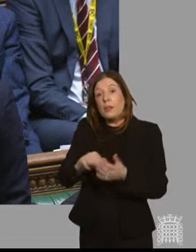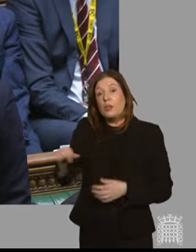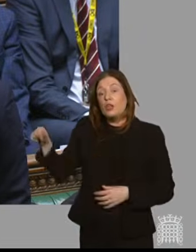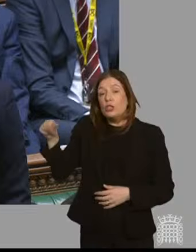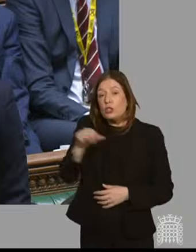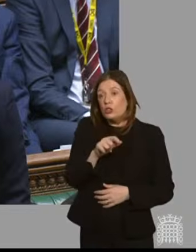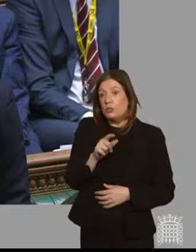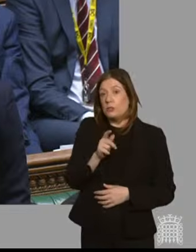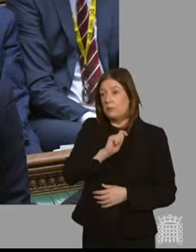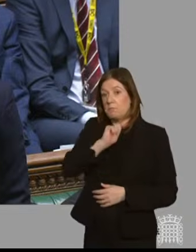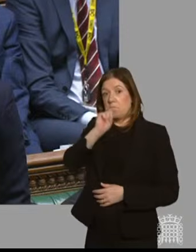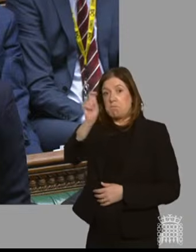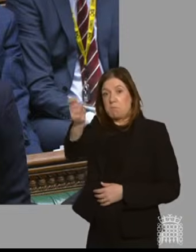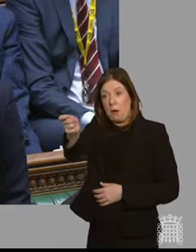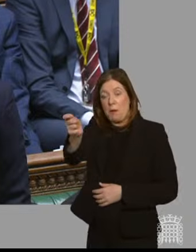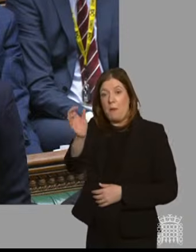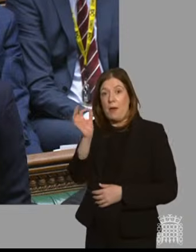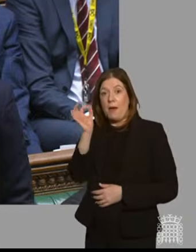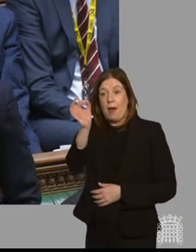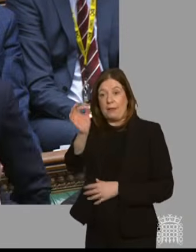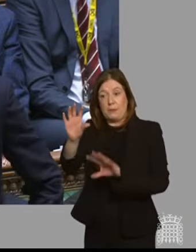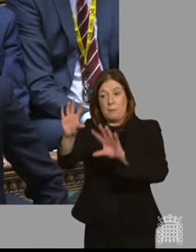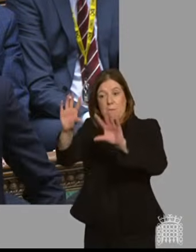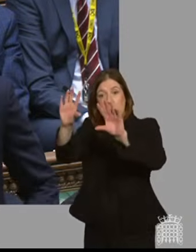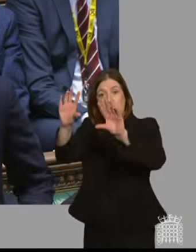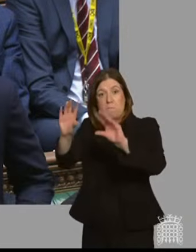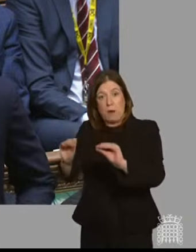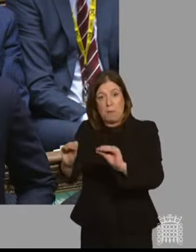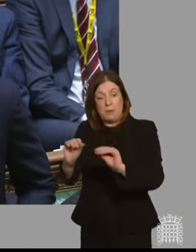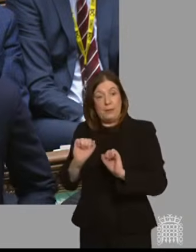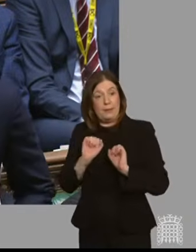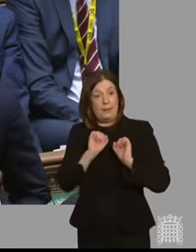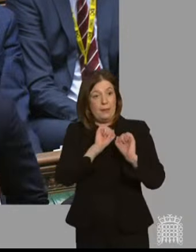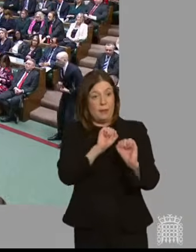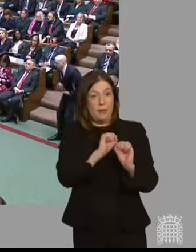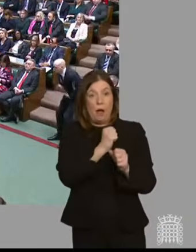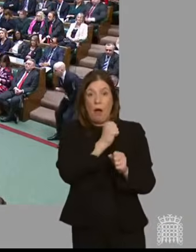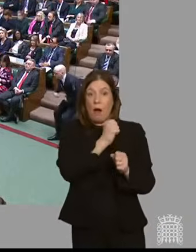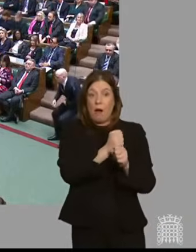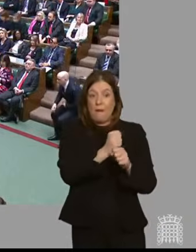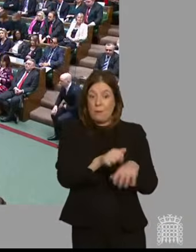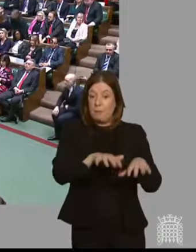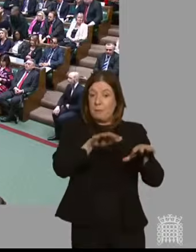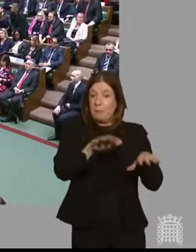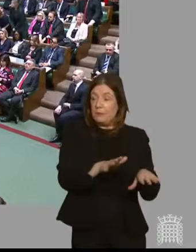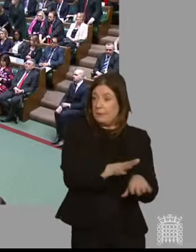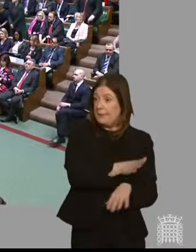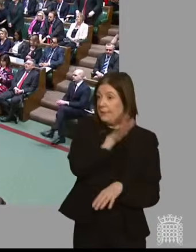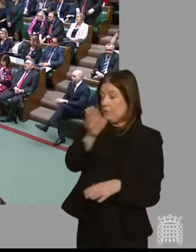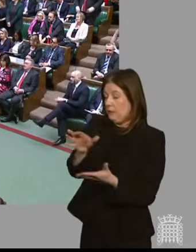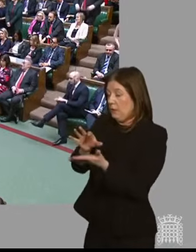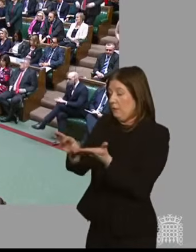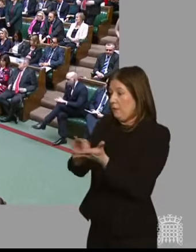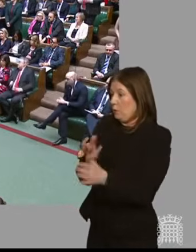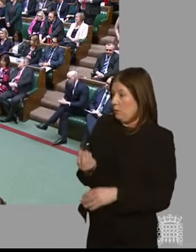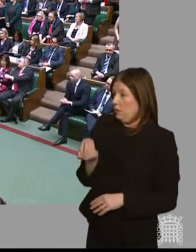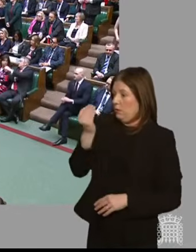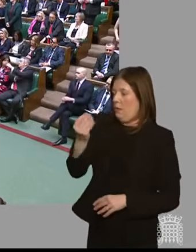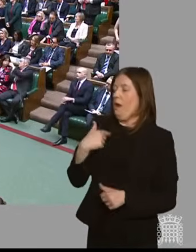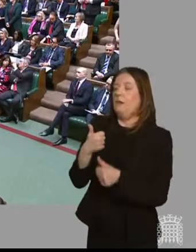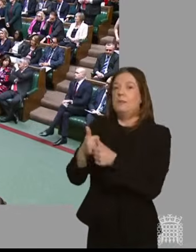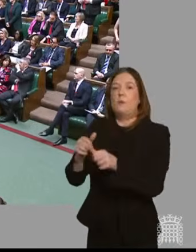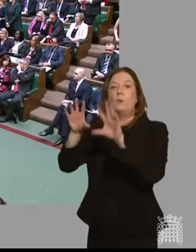will he use his government's vote in order to deliver that ceasefire? Prime Minister. Well, Mr.